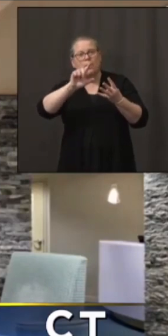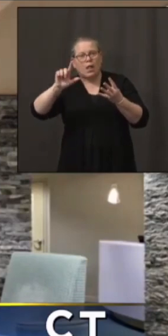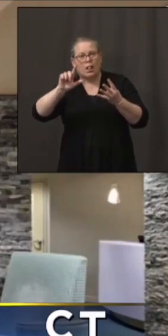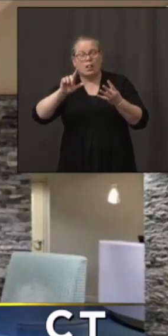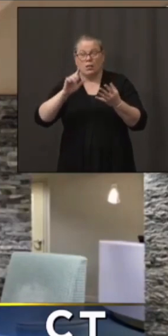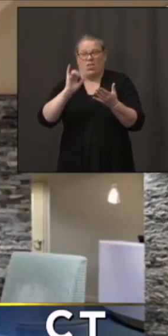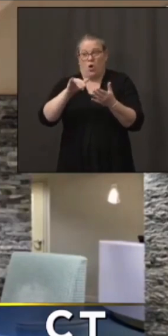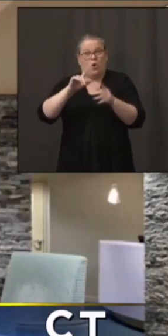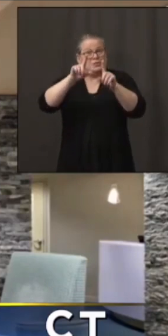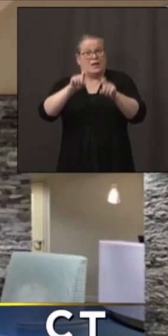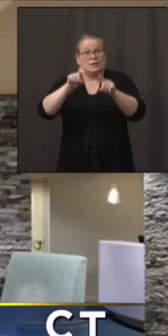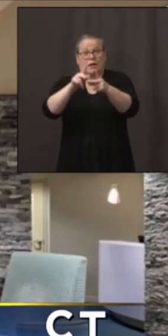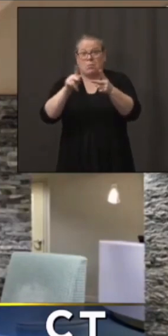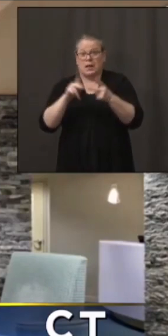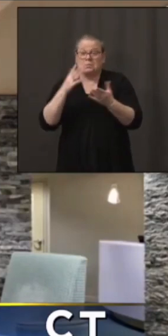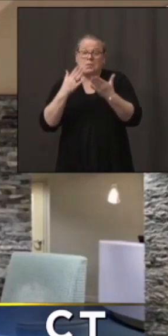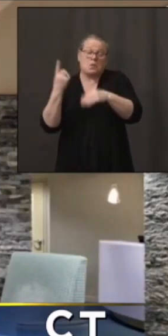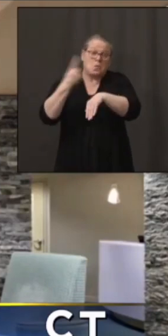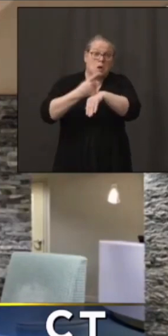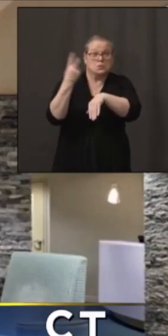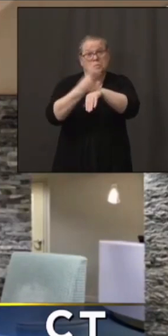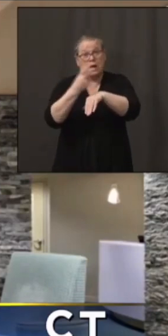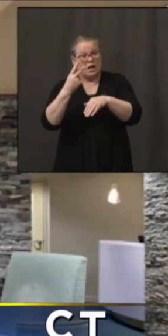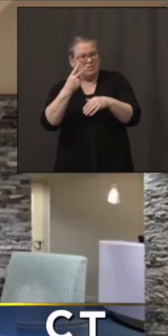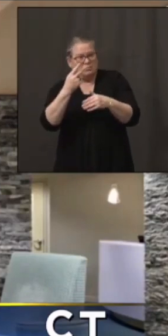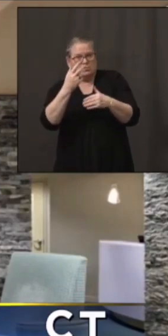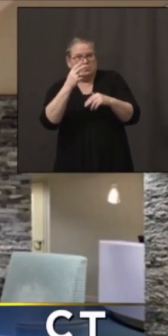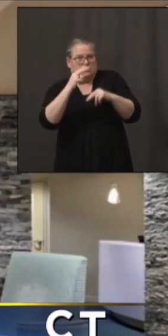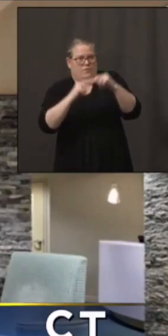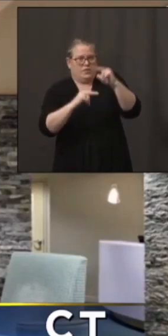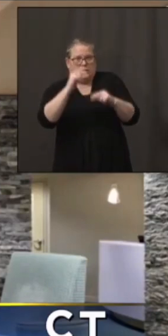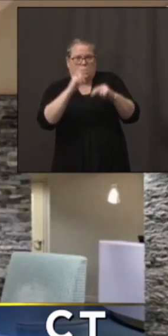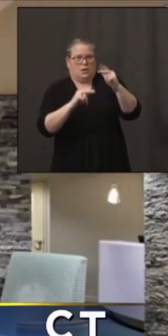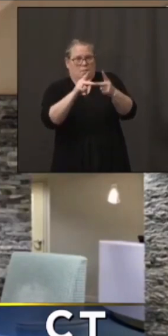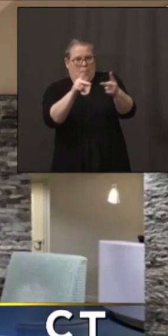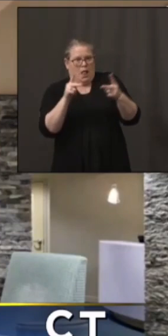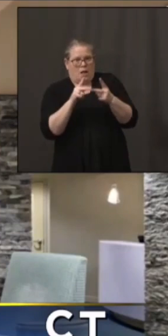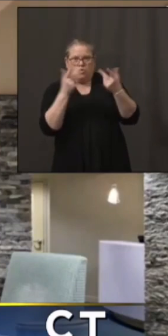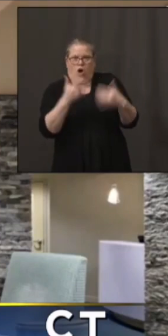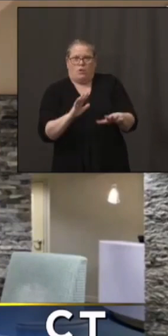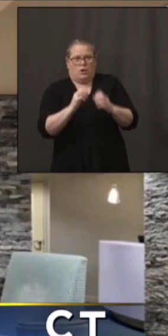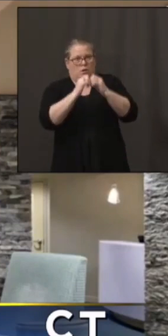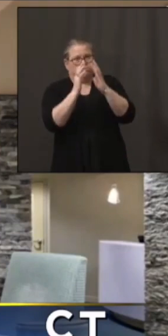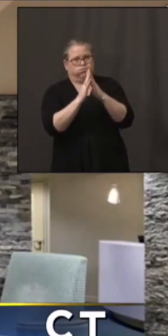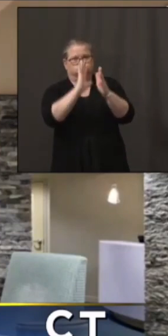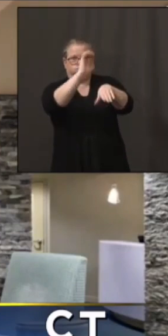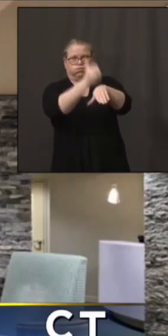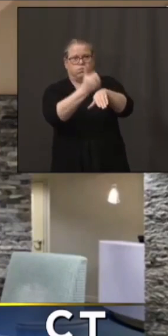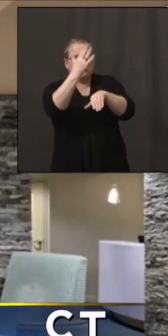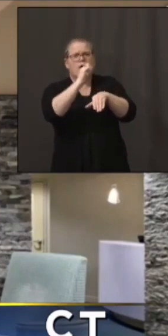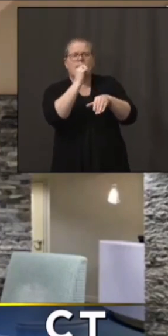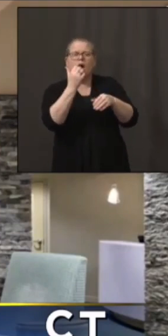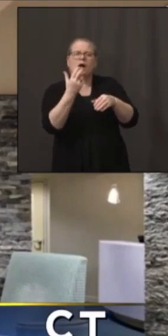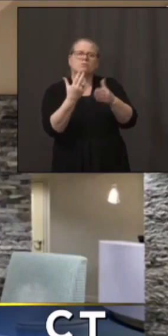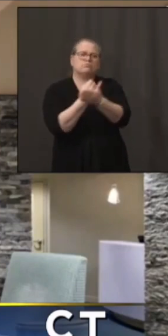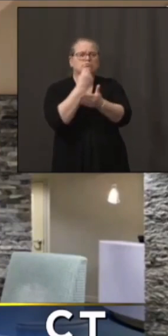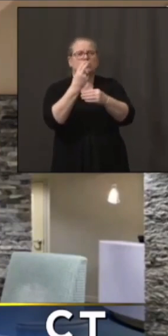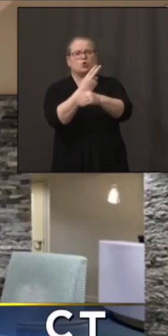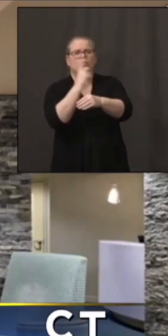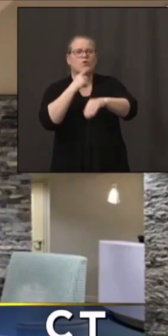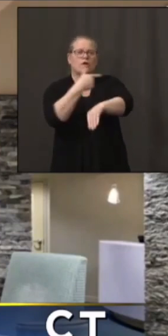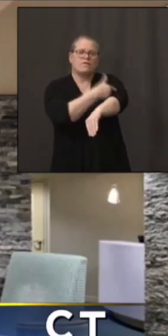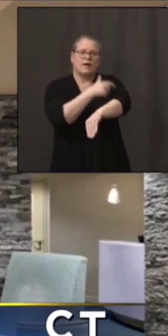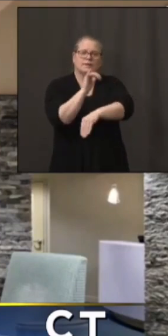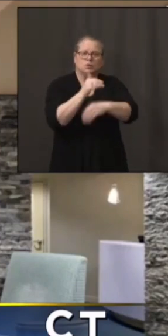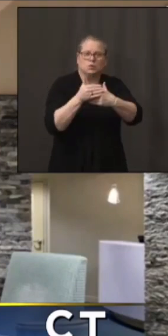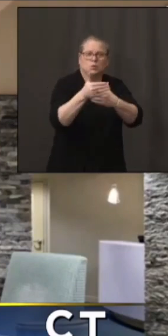week. We're saying, well, you've got the facility built and the infrastructure, can we leverage those for vaccination going forward? So we're in discussions